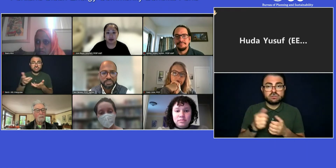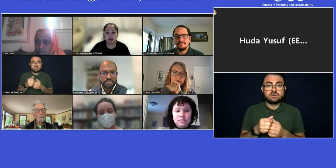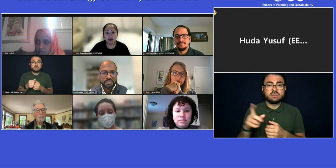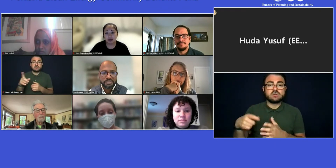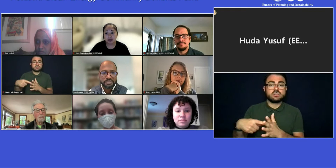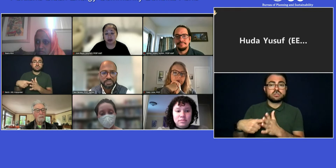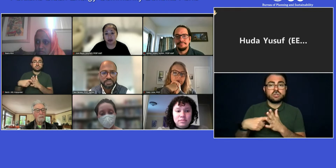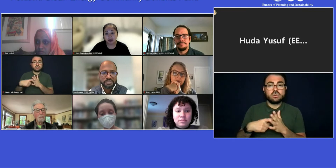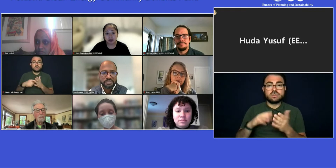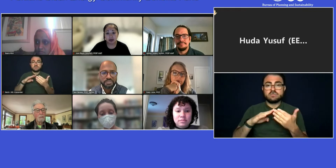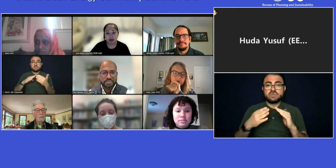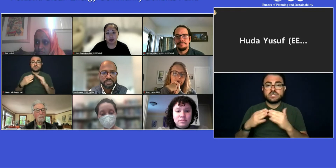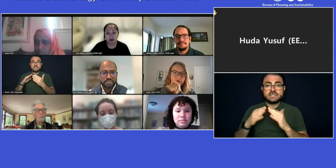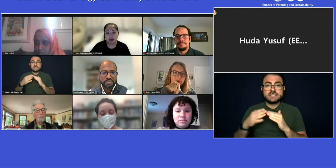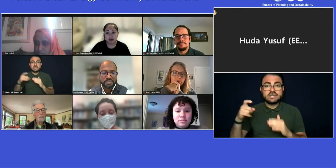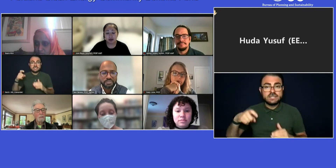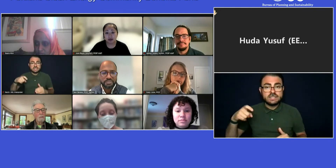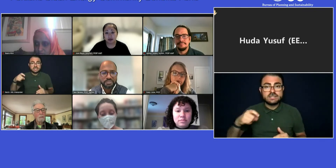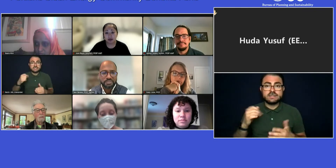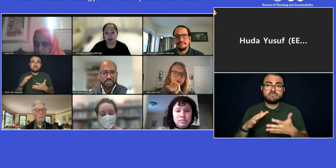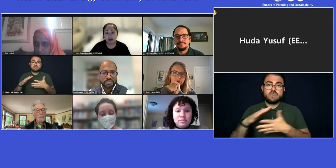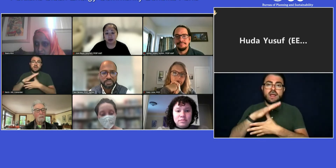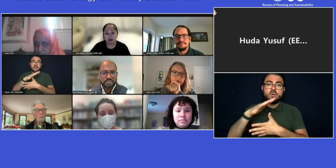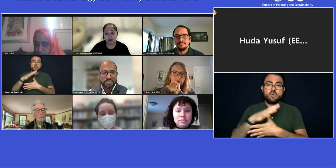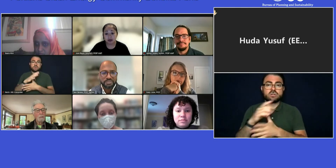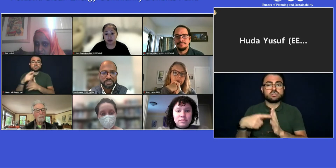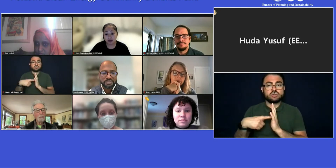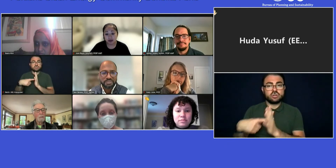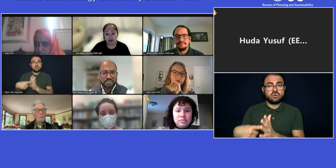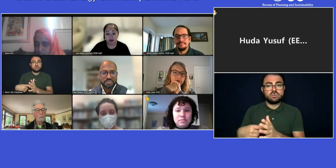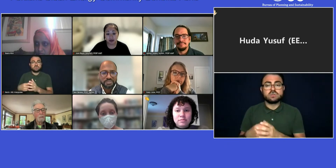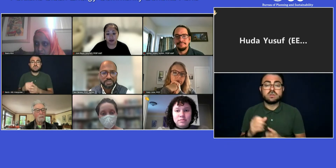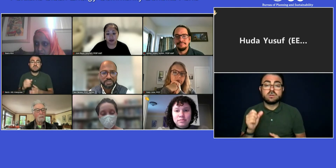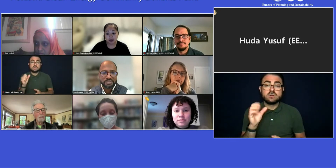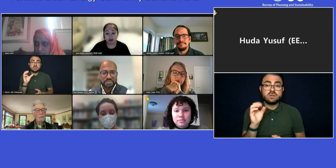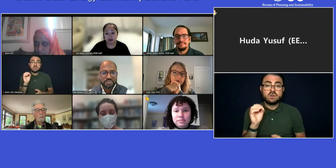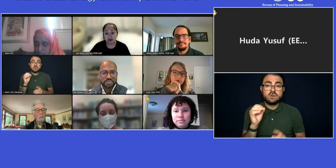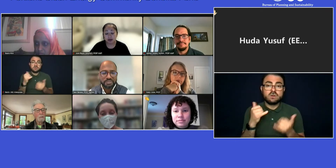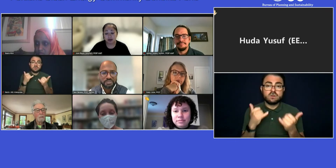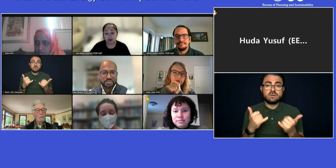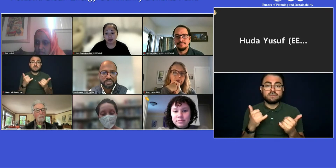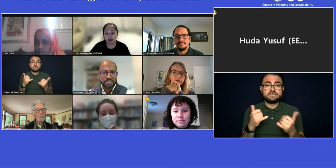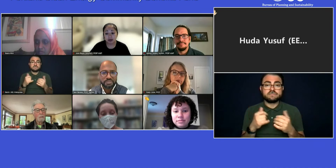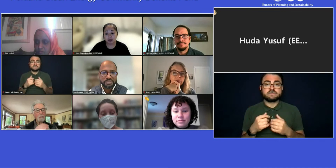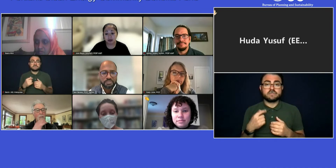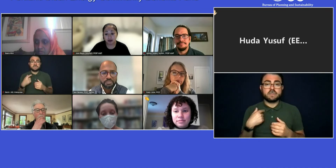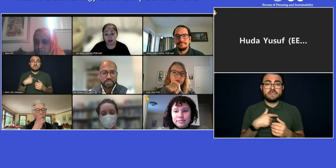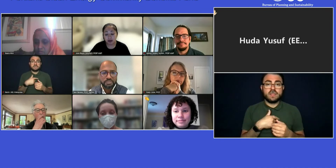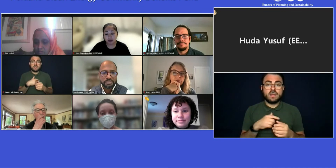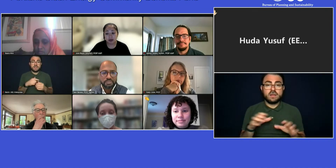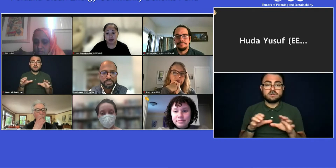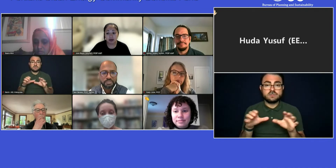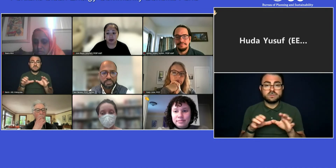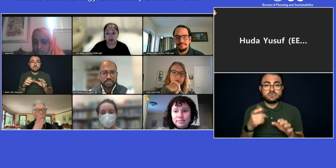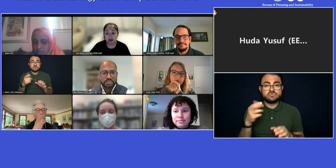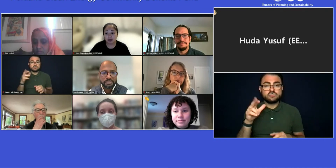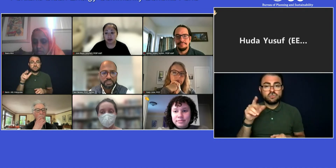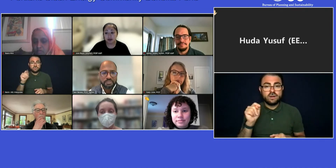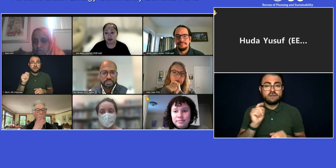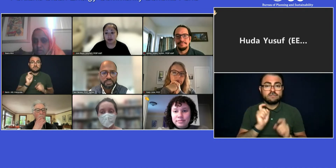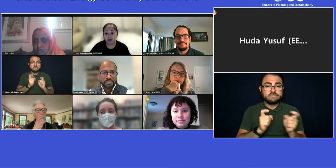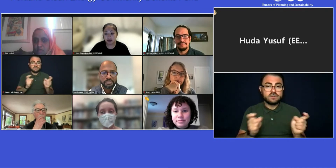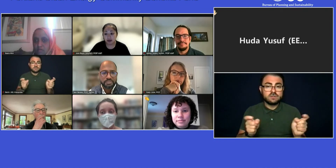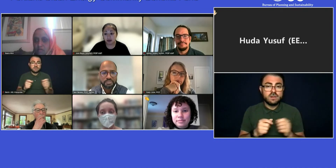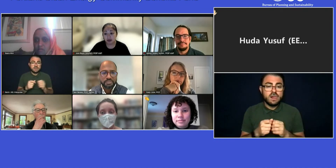community needs and priorities. So as currently we have been doing on the planning grant, and we look forward for the release